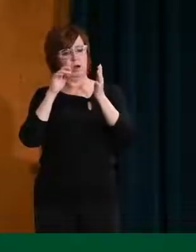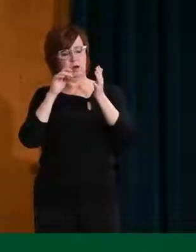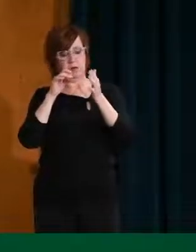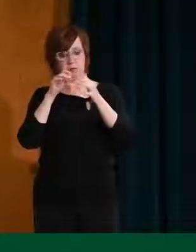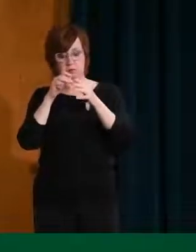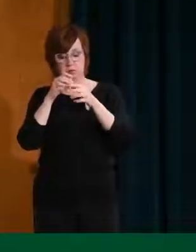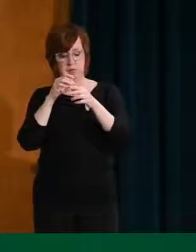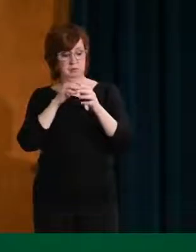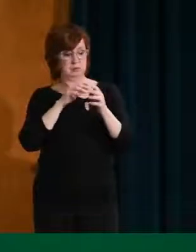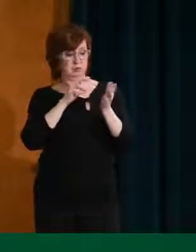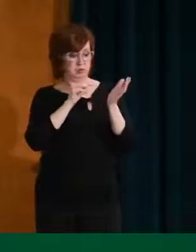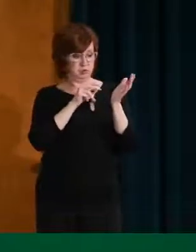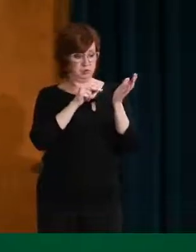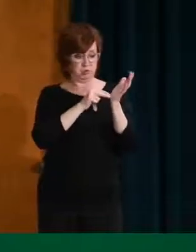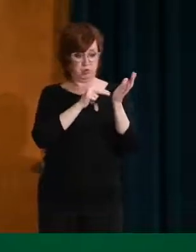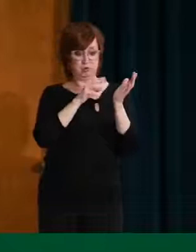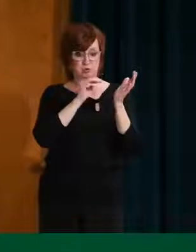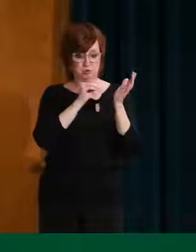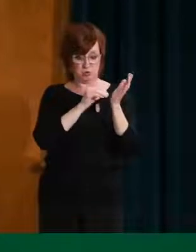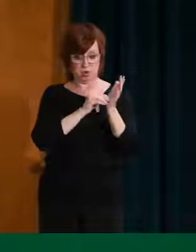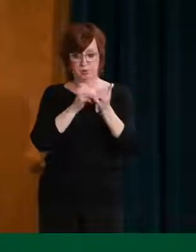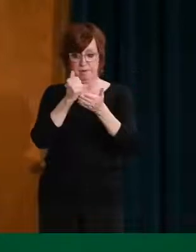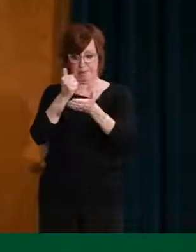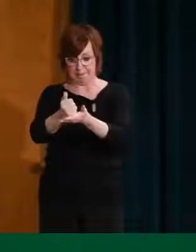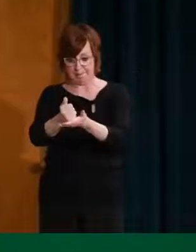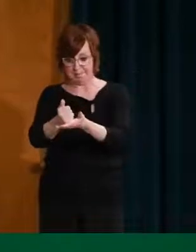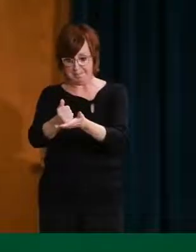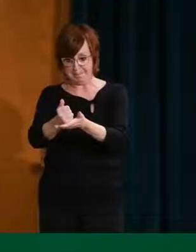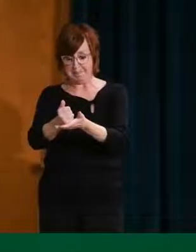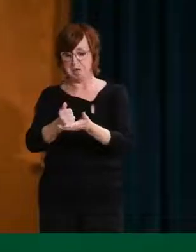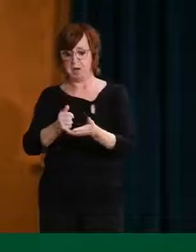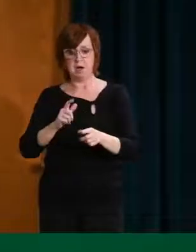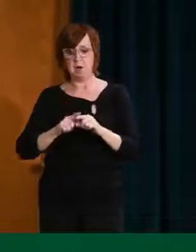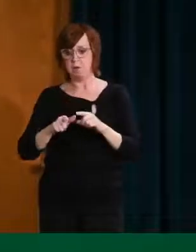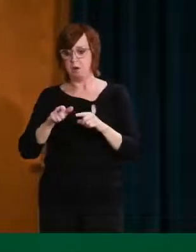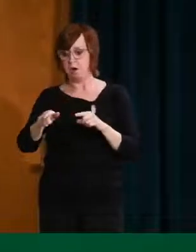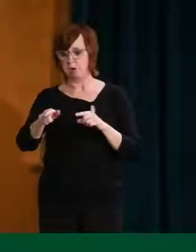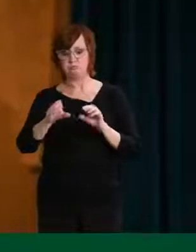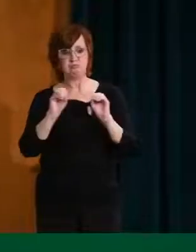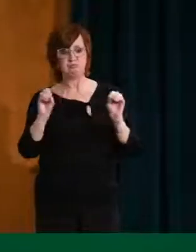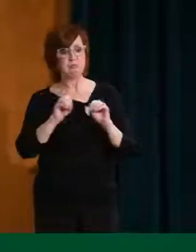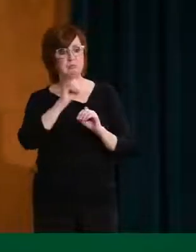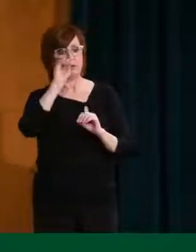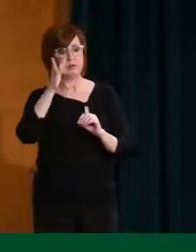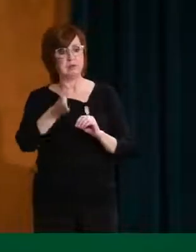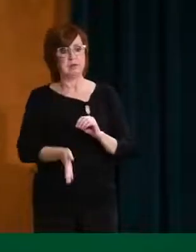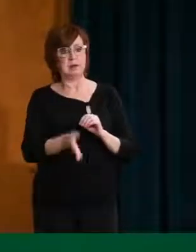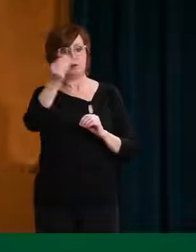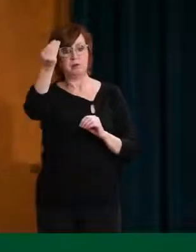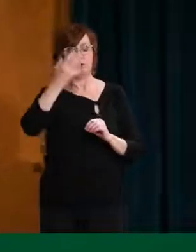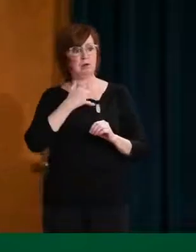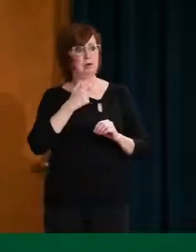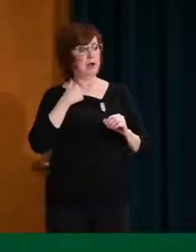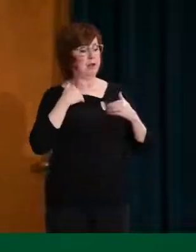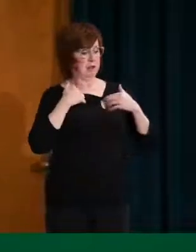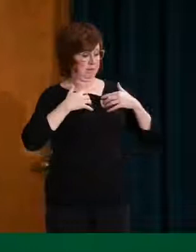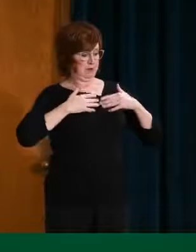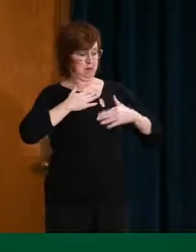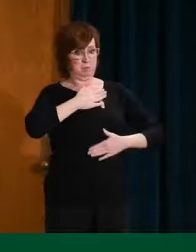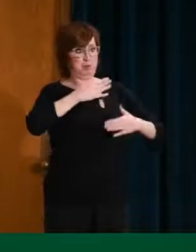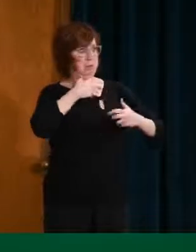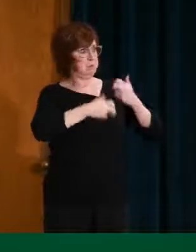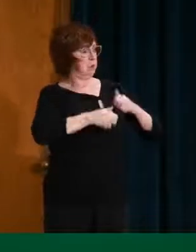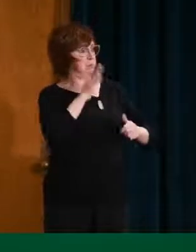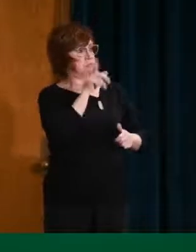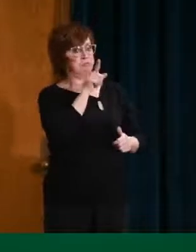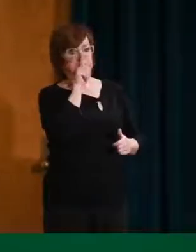that someone had respiratory symptoms and appropriate PPE was not being used. So I think this is an important thing we all have to remember now, that we